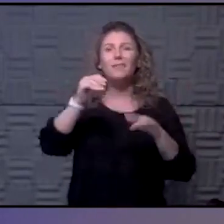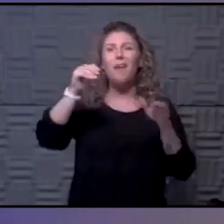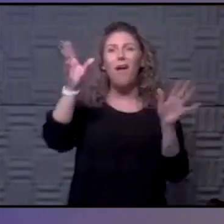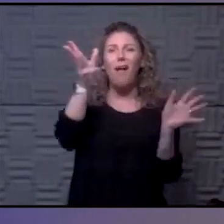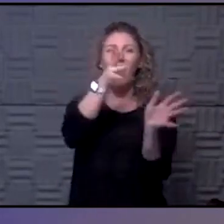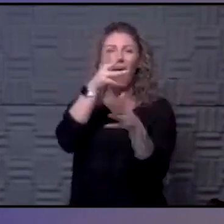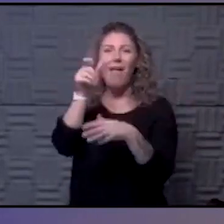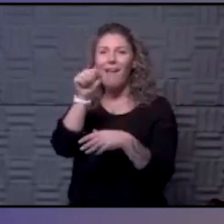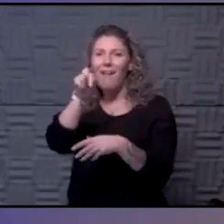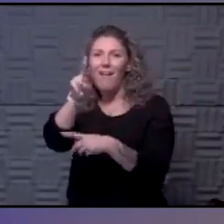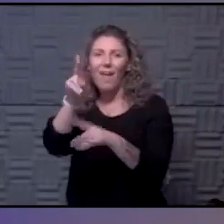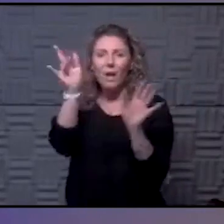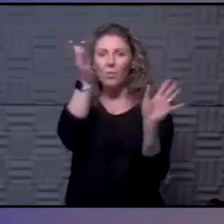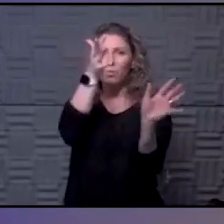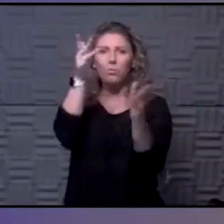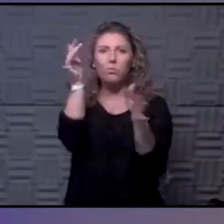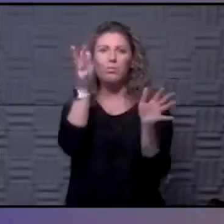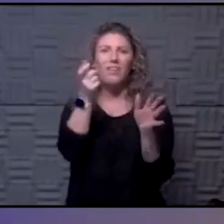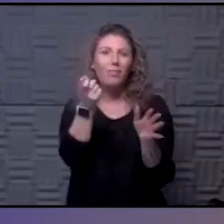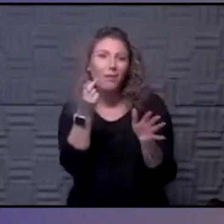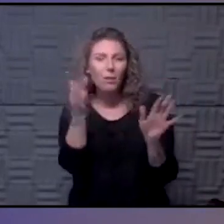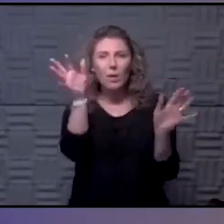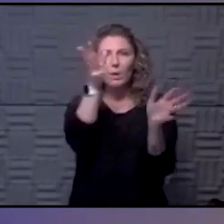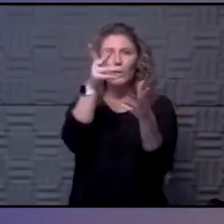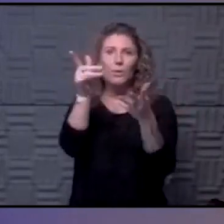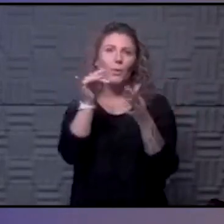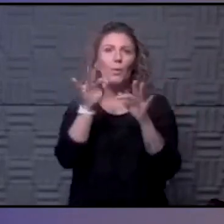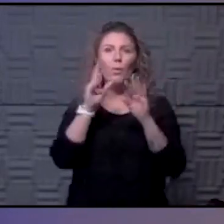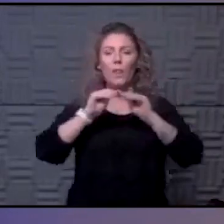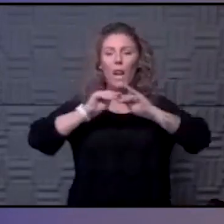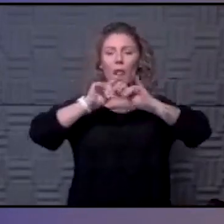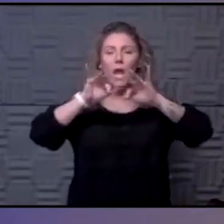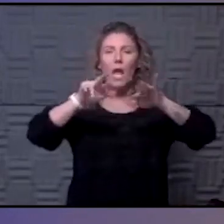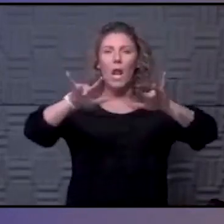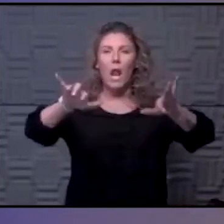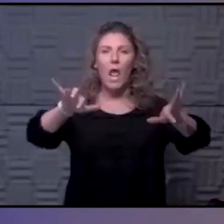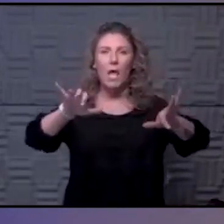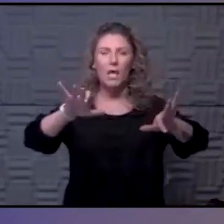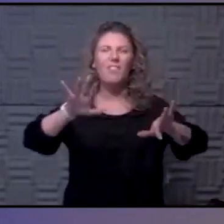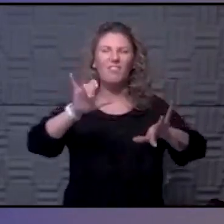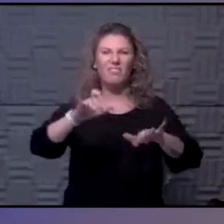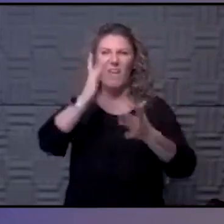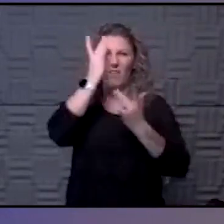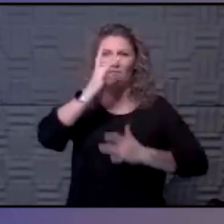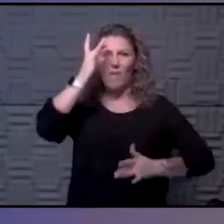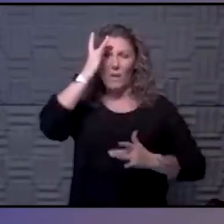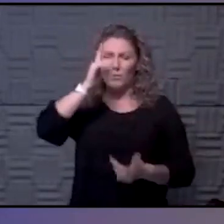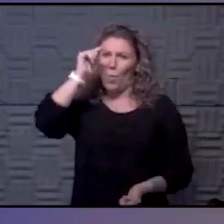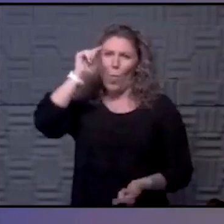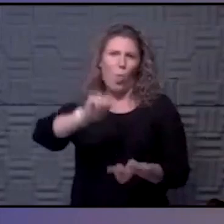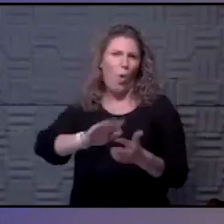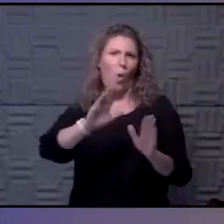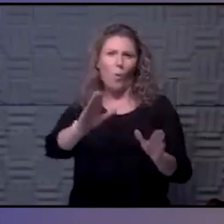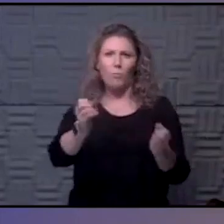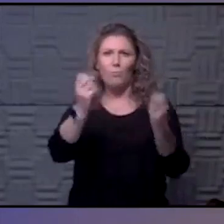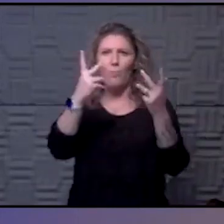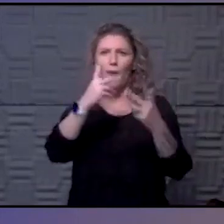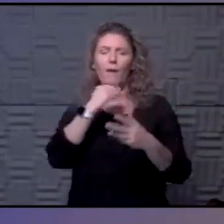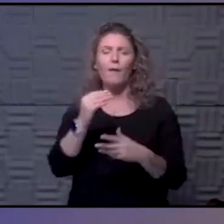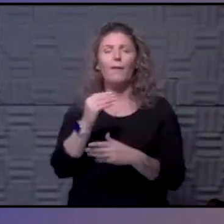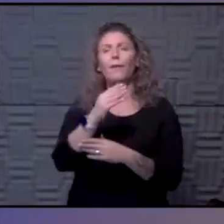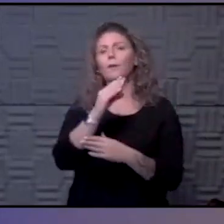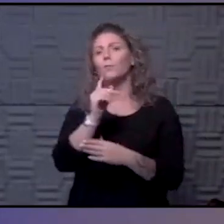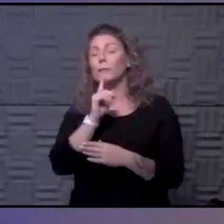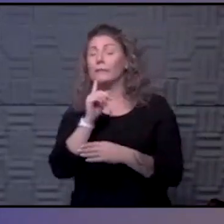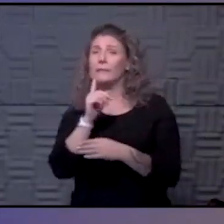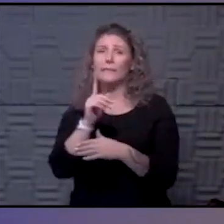airflow, even a little bit of wind, that's going to disperse the virus in very, very low concentrations. The droplets in very low